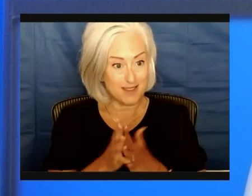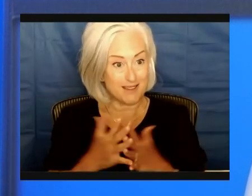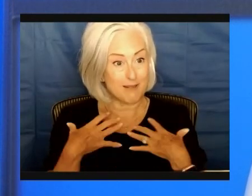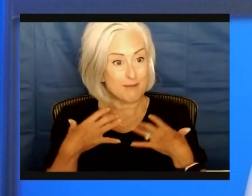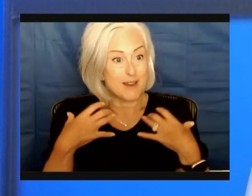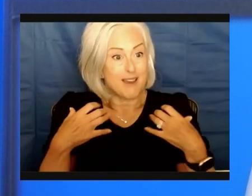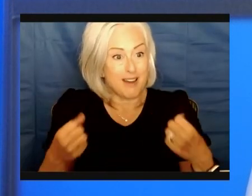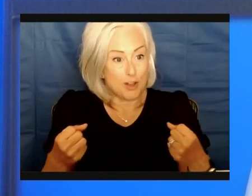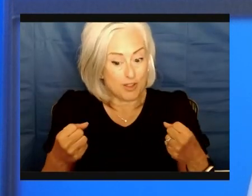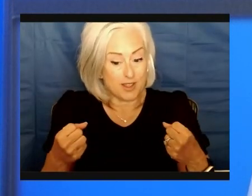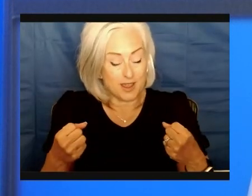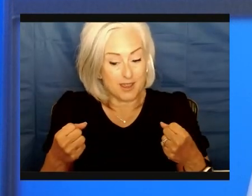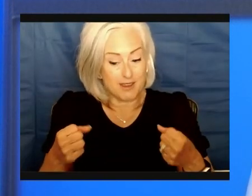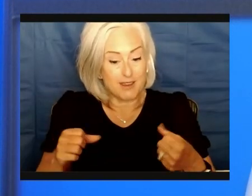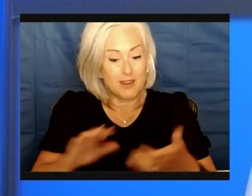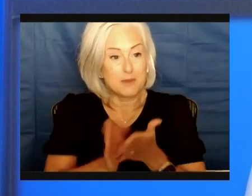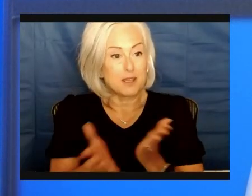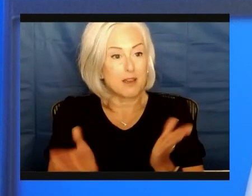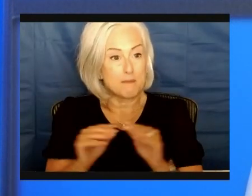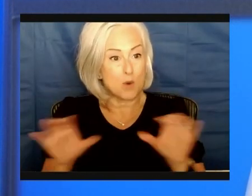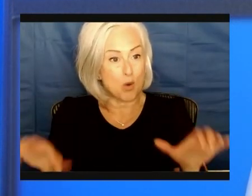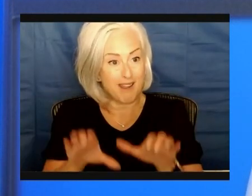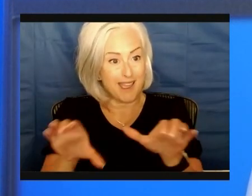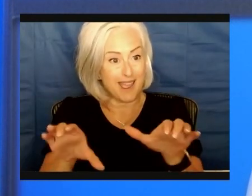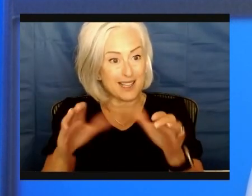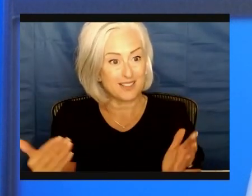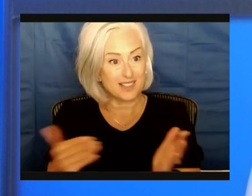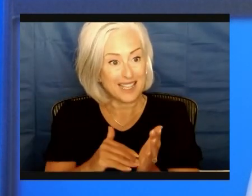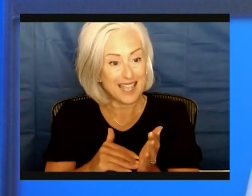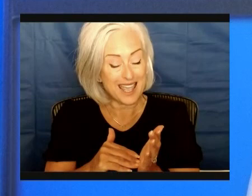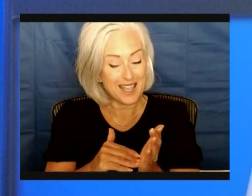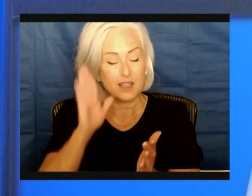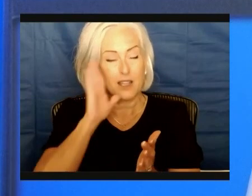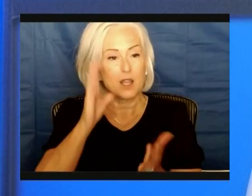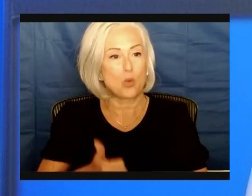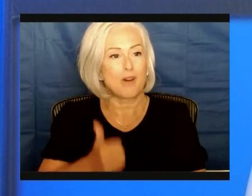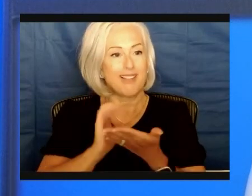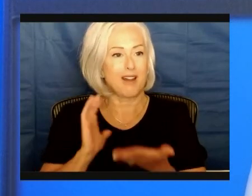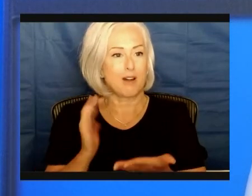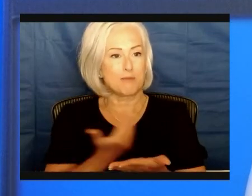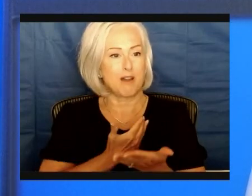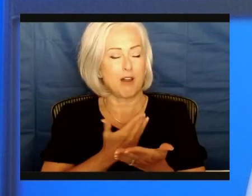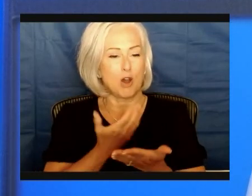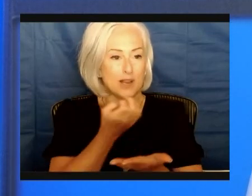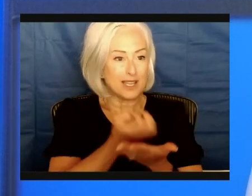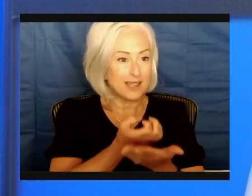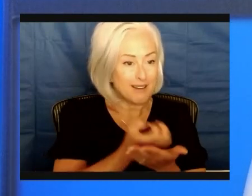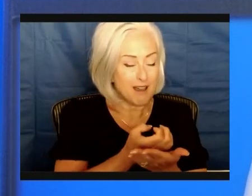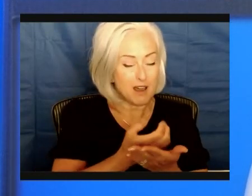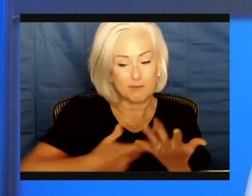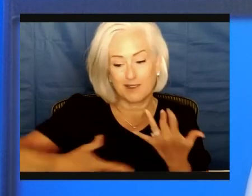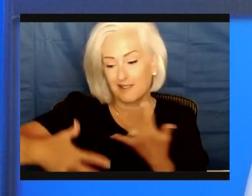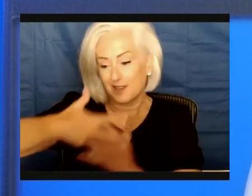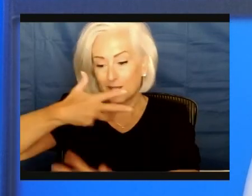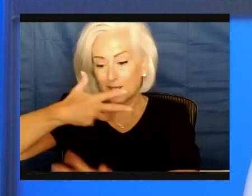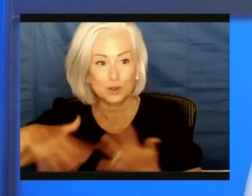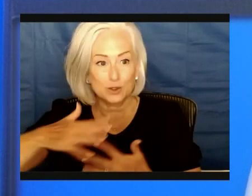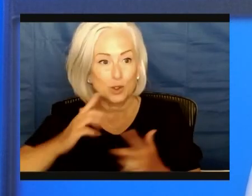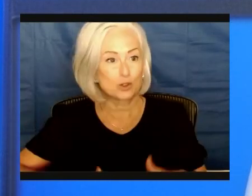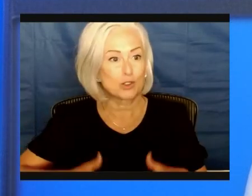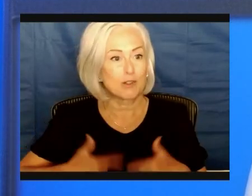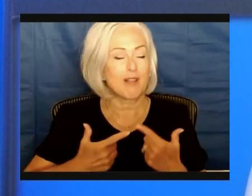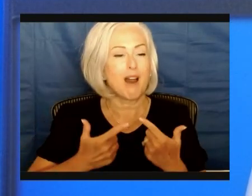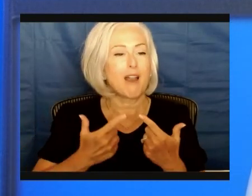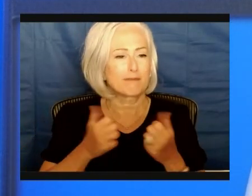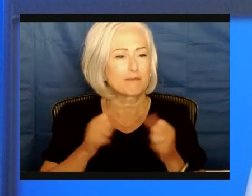with the social life, and it's going to support their family.